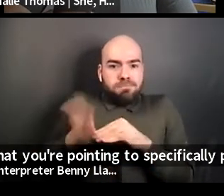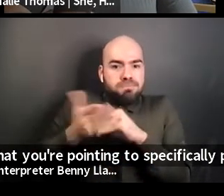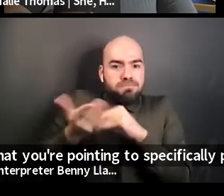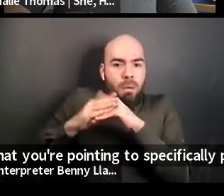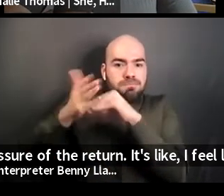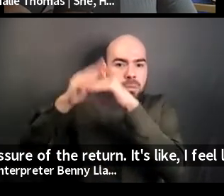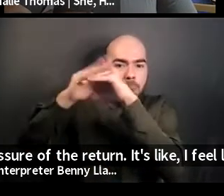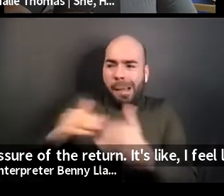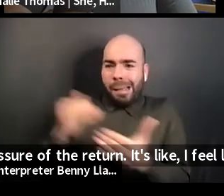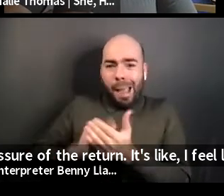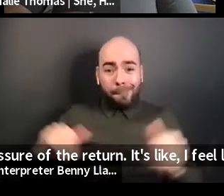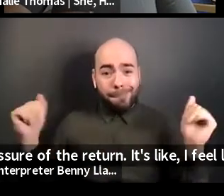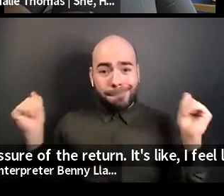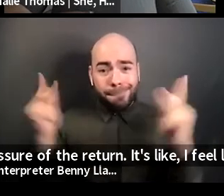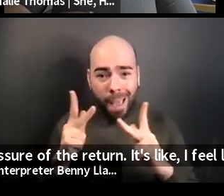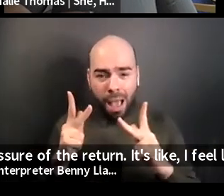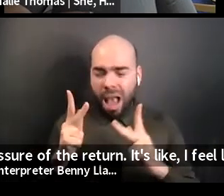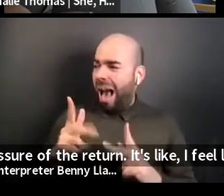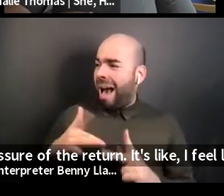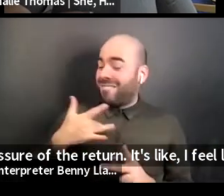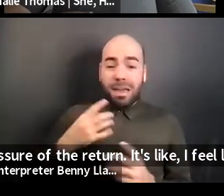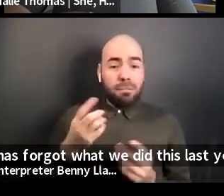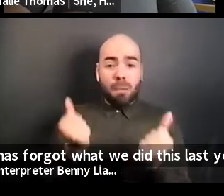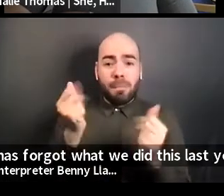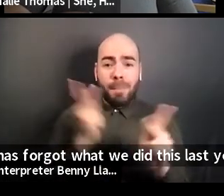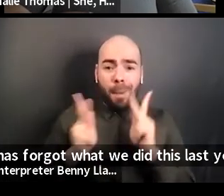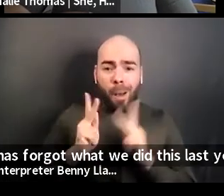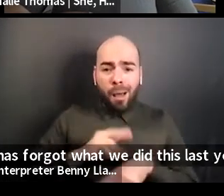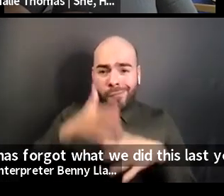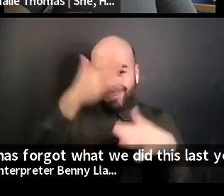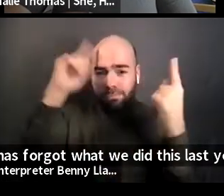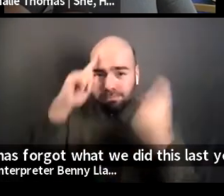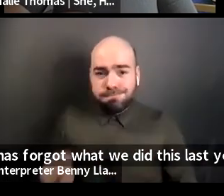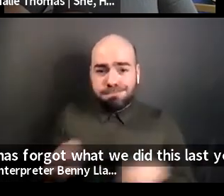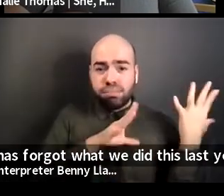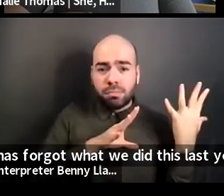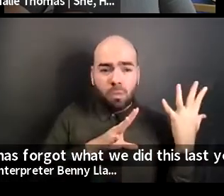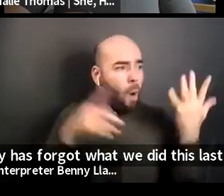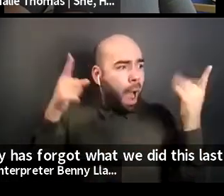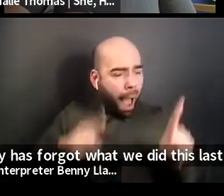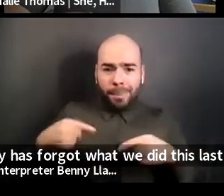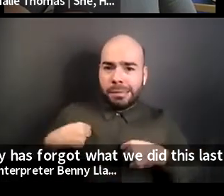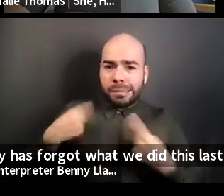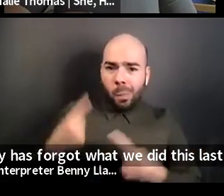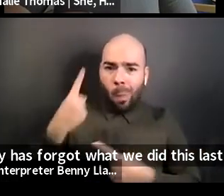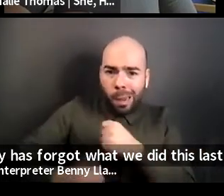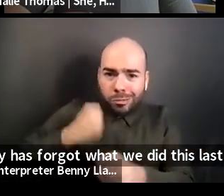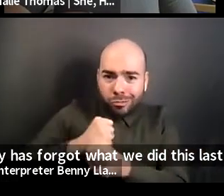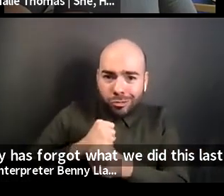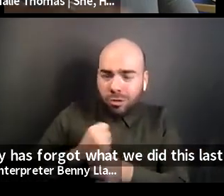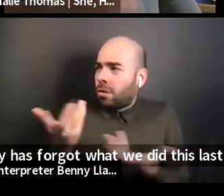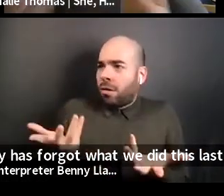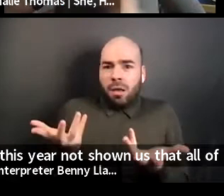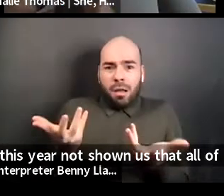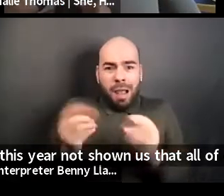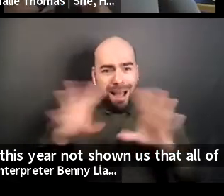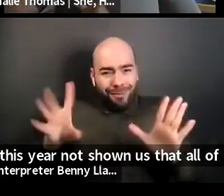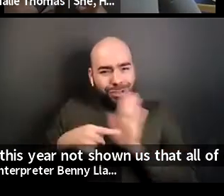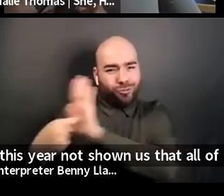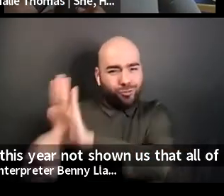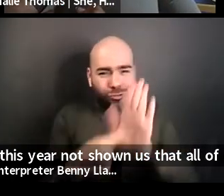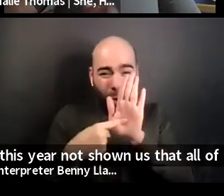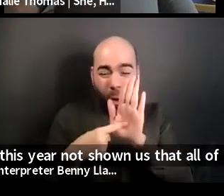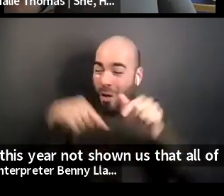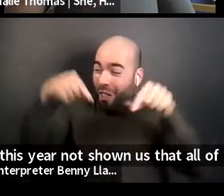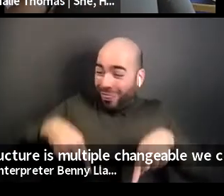has forgot what we did this last year. Like, has this year not shown us that all of our infrastructure is moldable, changeable? We could do whatever we want with it.